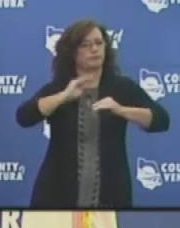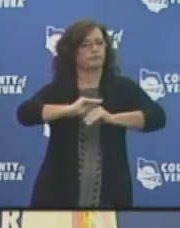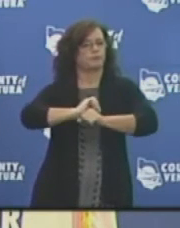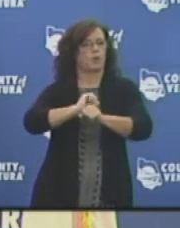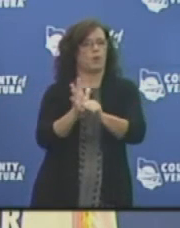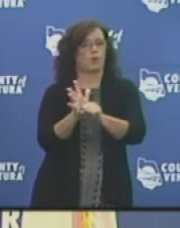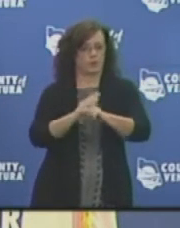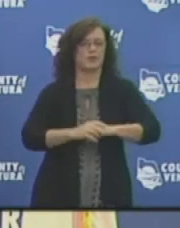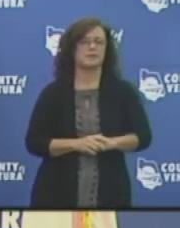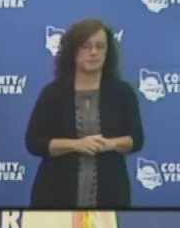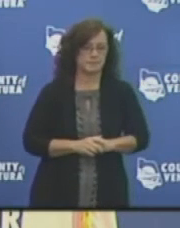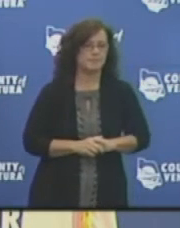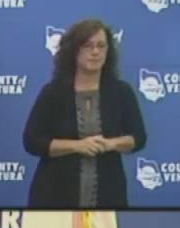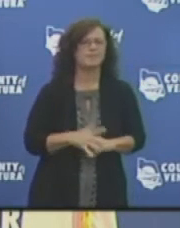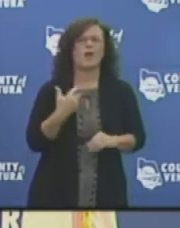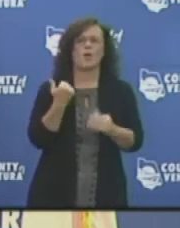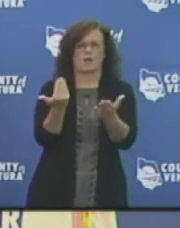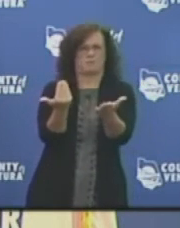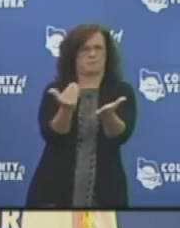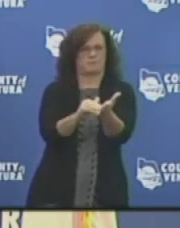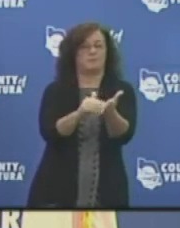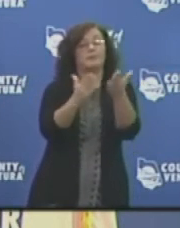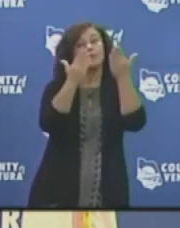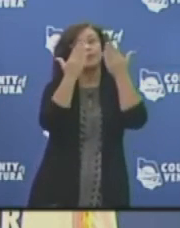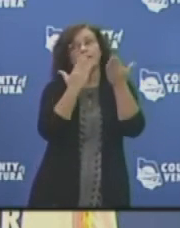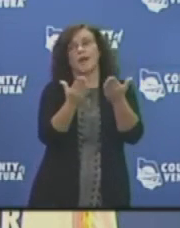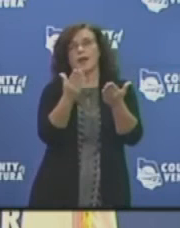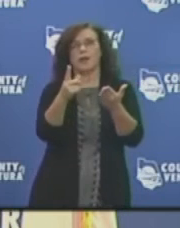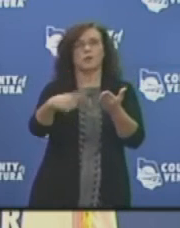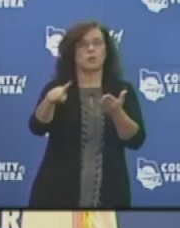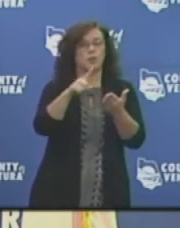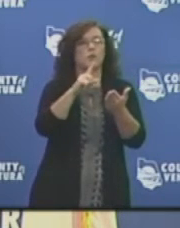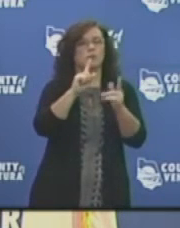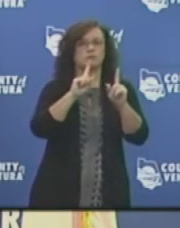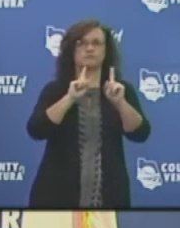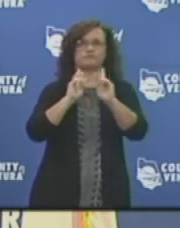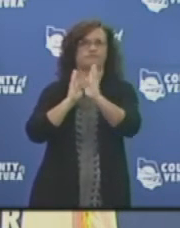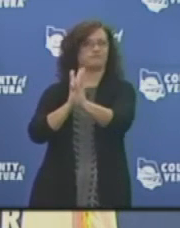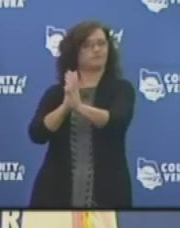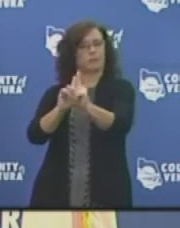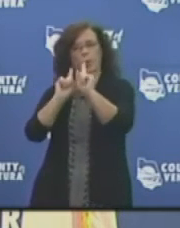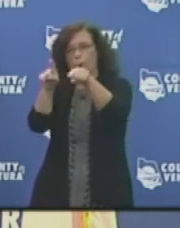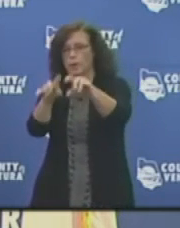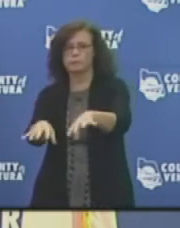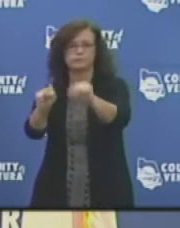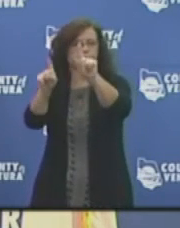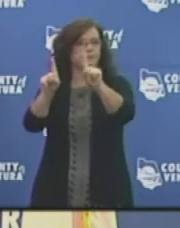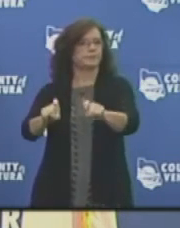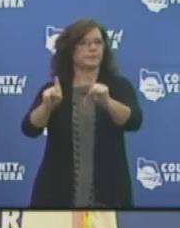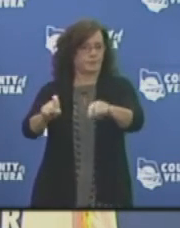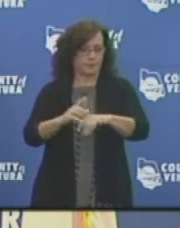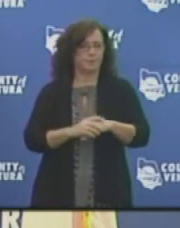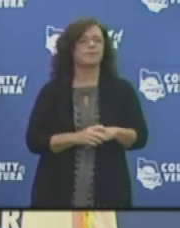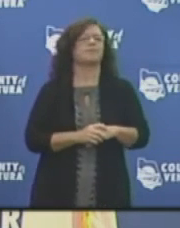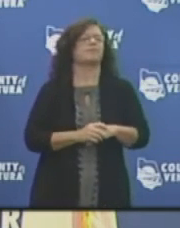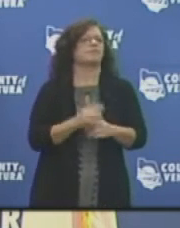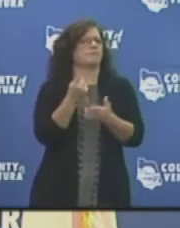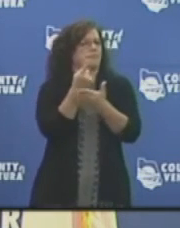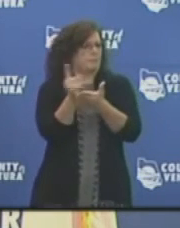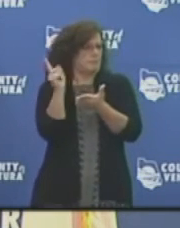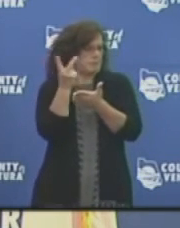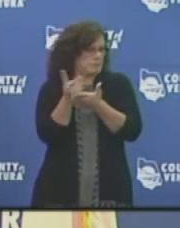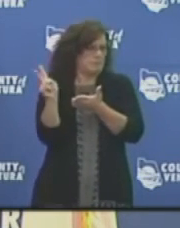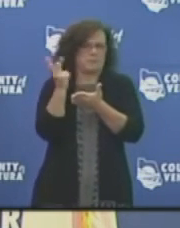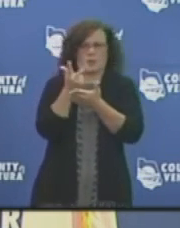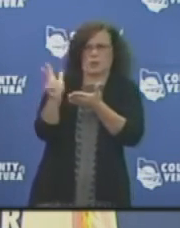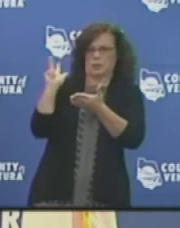thanks for everyone who's been going to our facilities and getting tested. The moment a couple weeks ago we asked people to